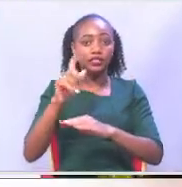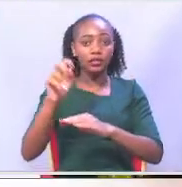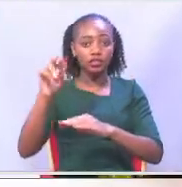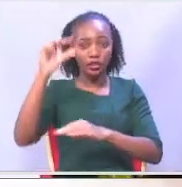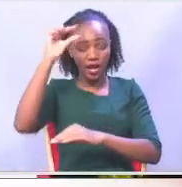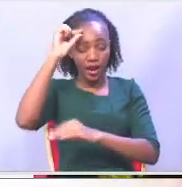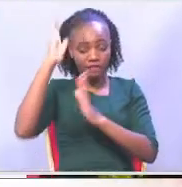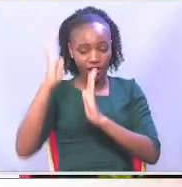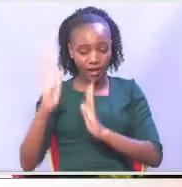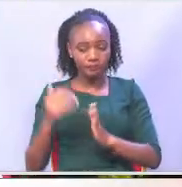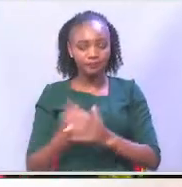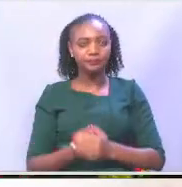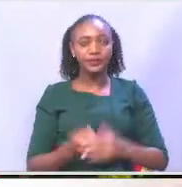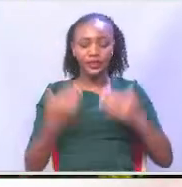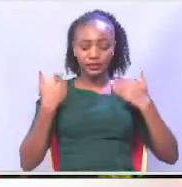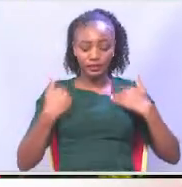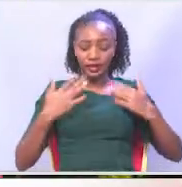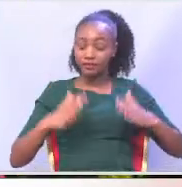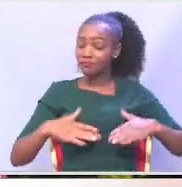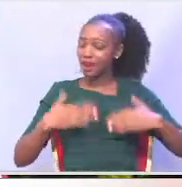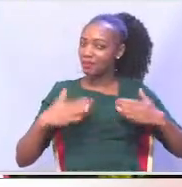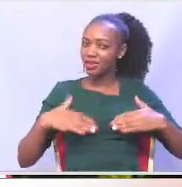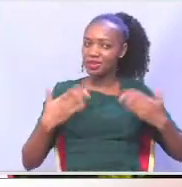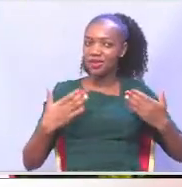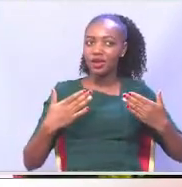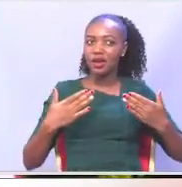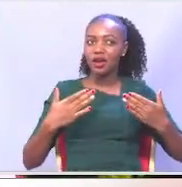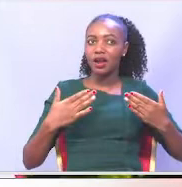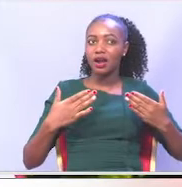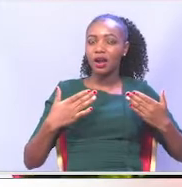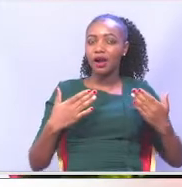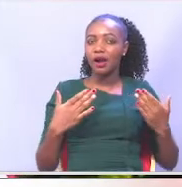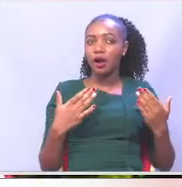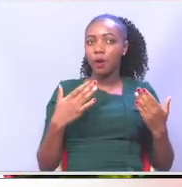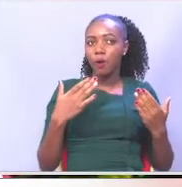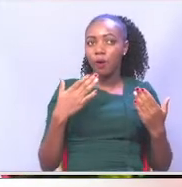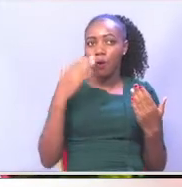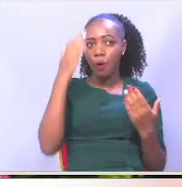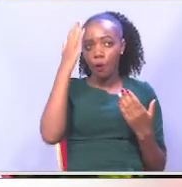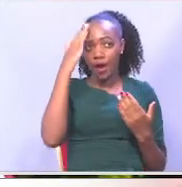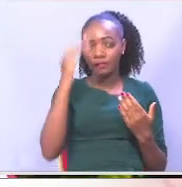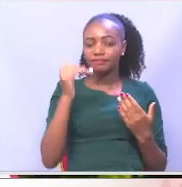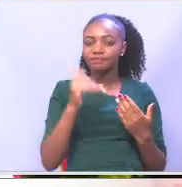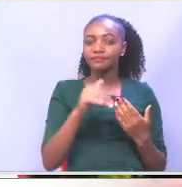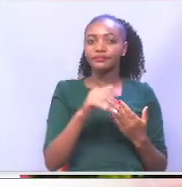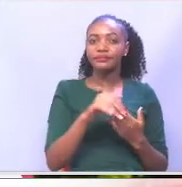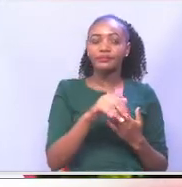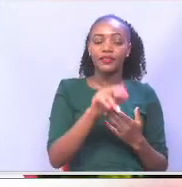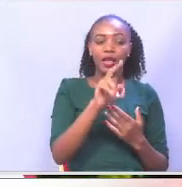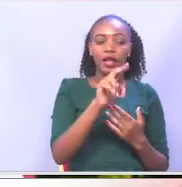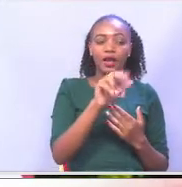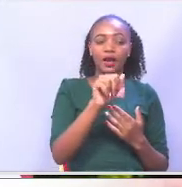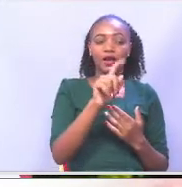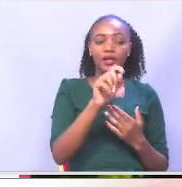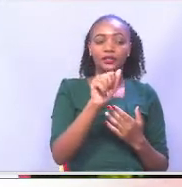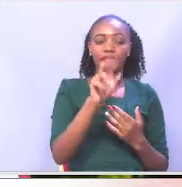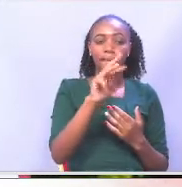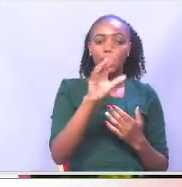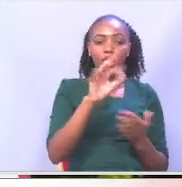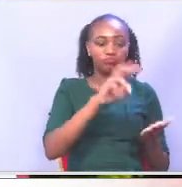governor. I think I am happy that he's left the field to other more competent